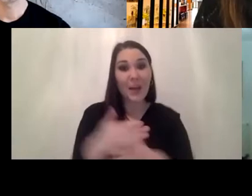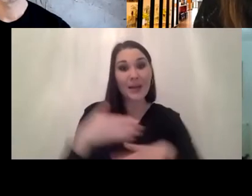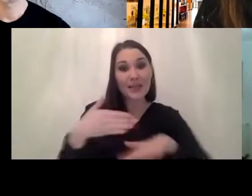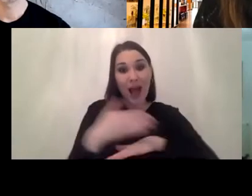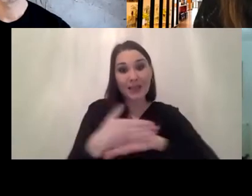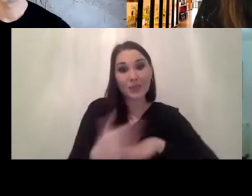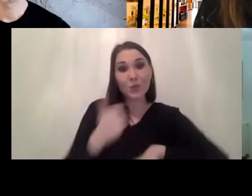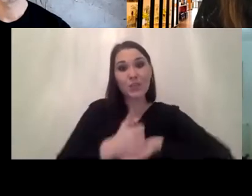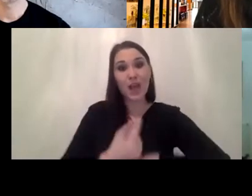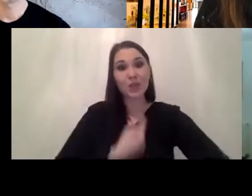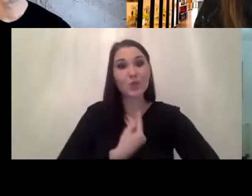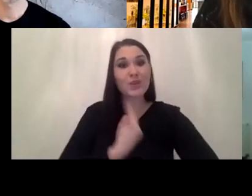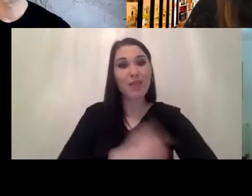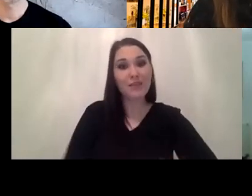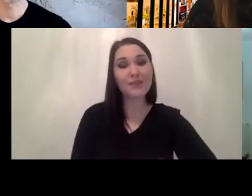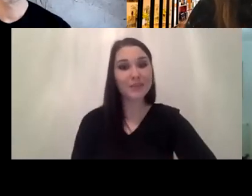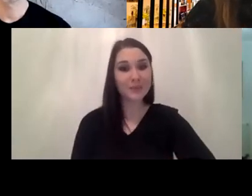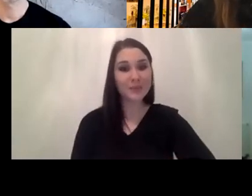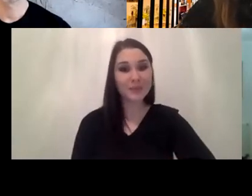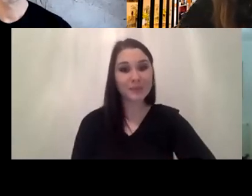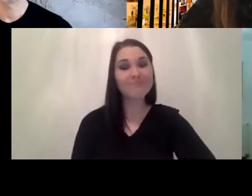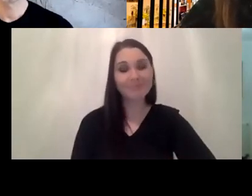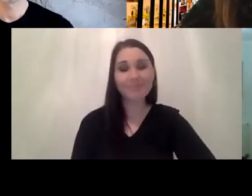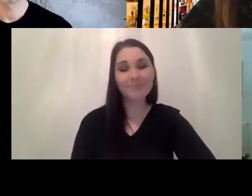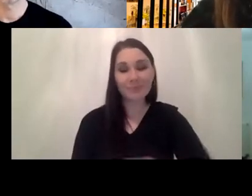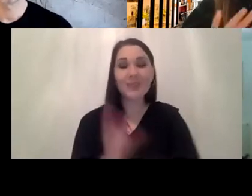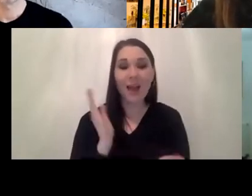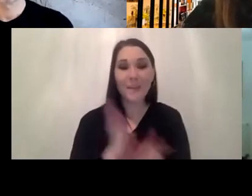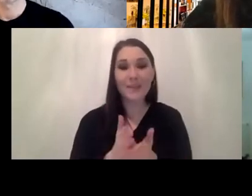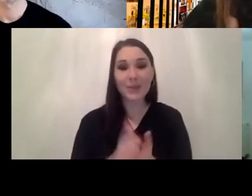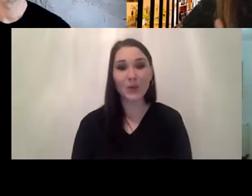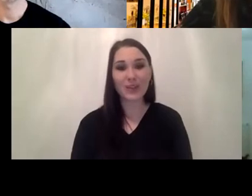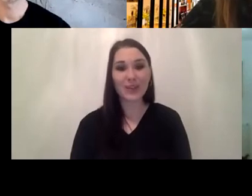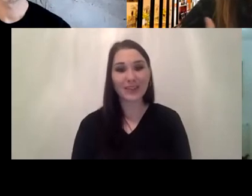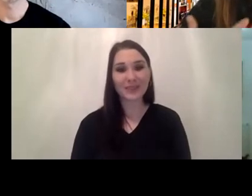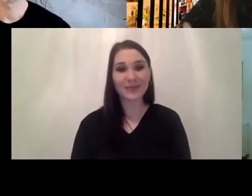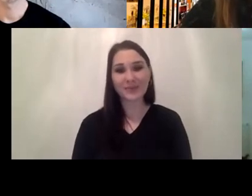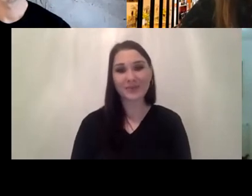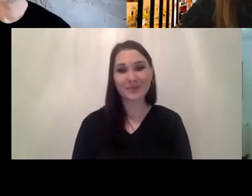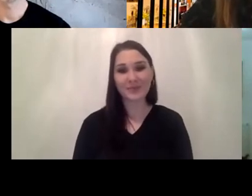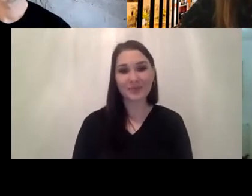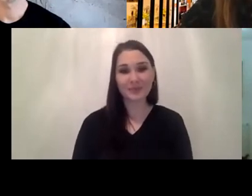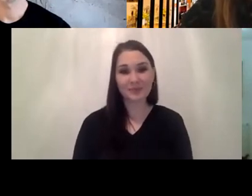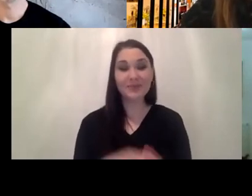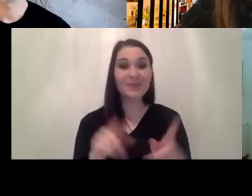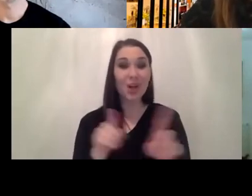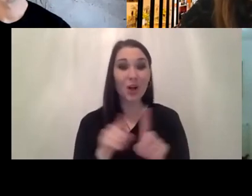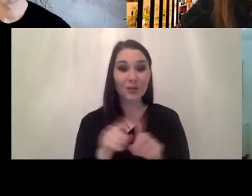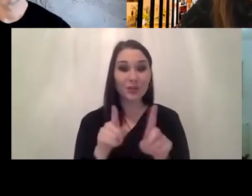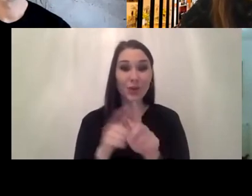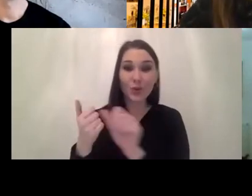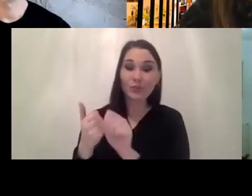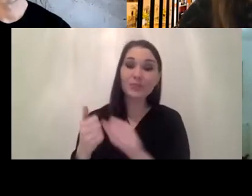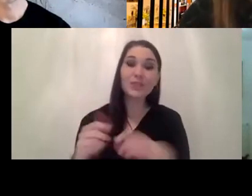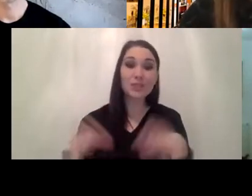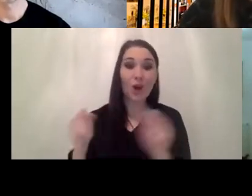as well. Yeah, absolutely. And also the way, for example, we also start supporting our colleagues.